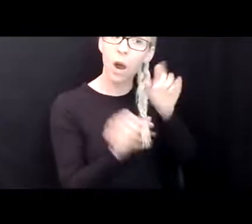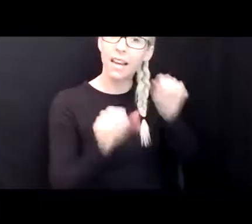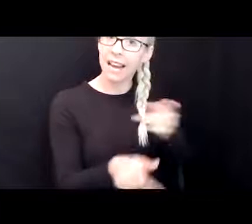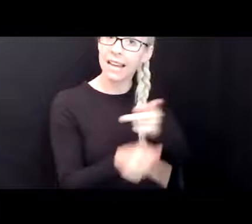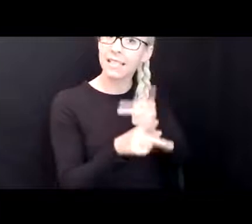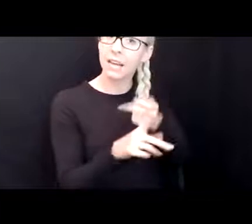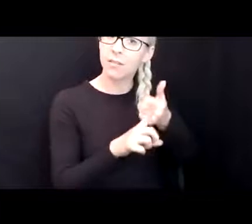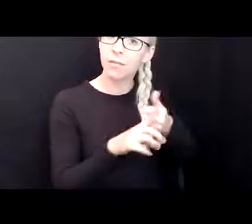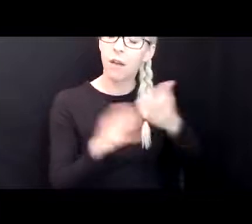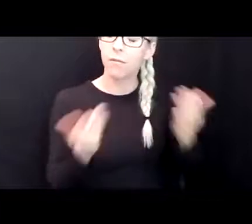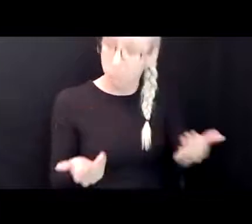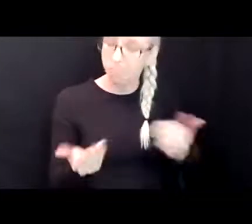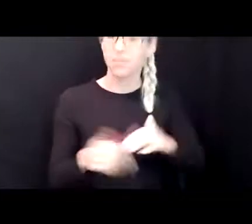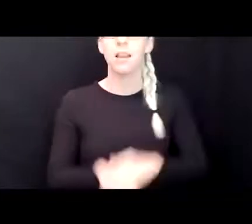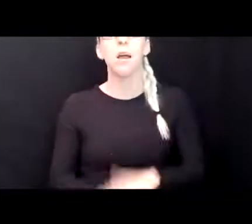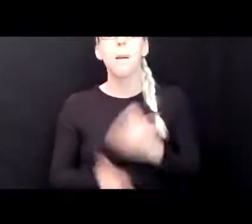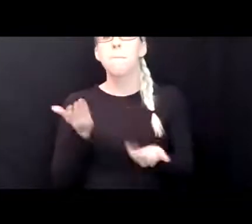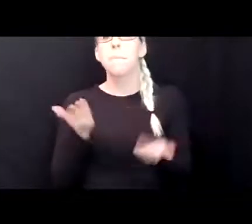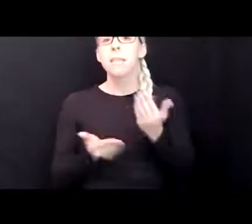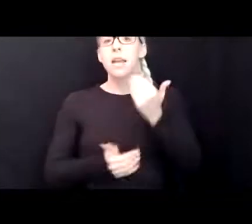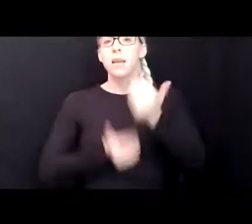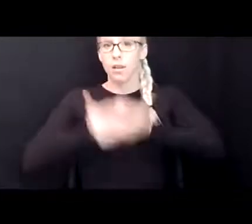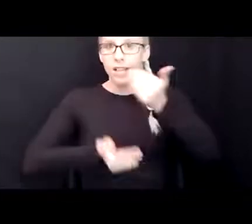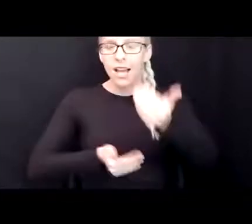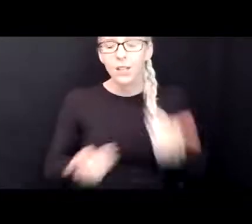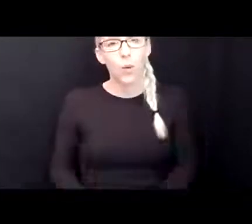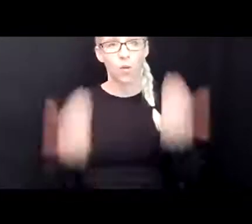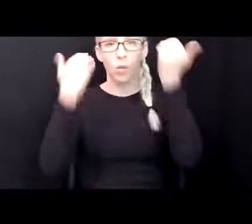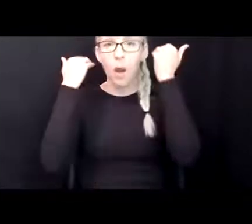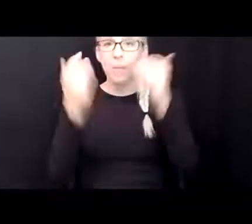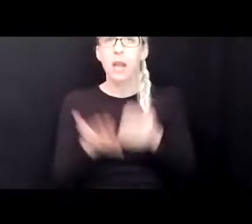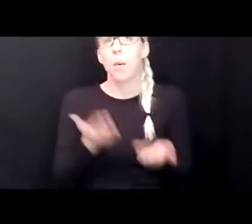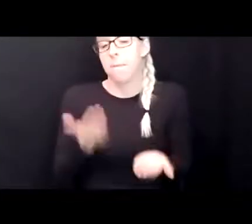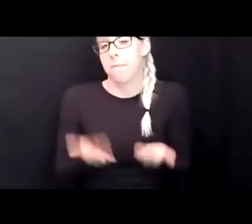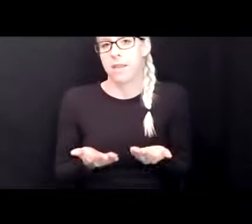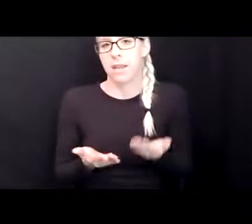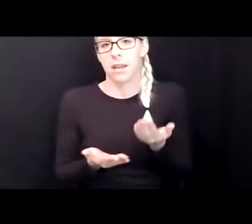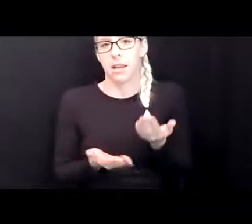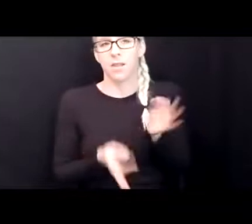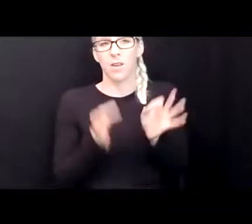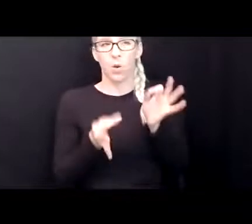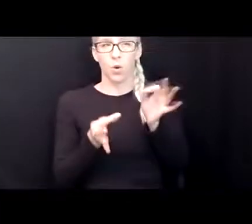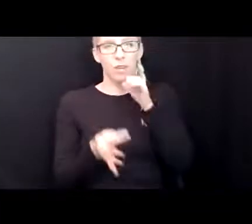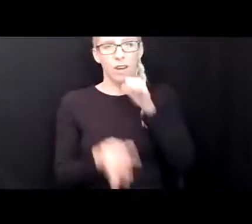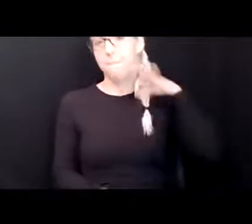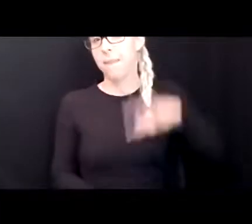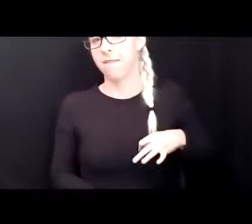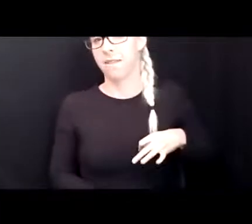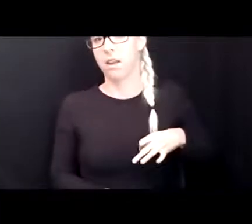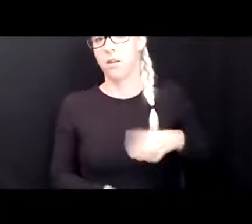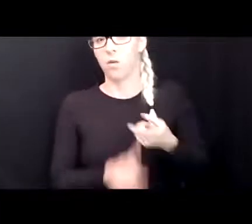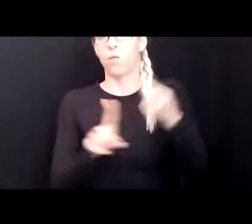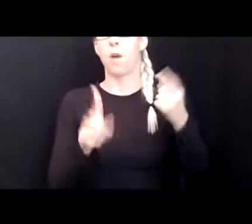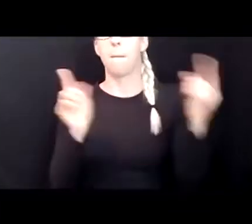too overwhelming, or there's not a benefit that the court might gain from meeting the individual